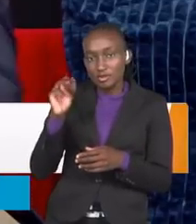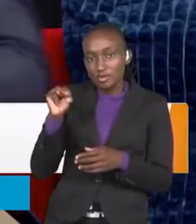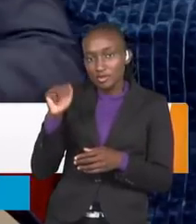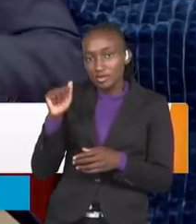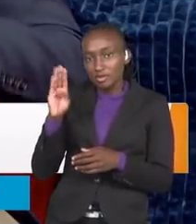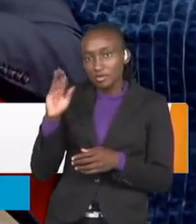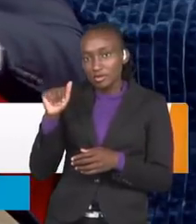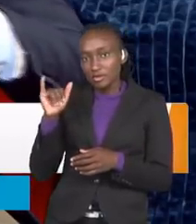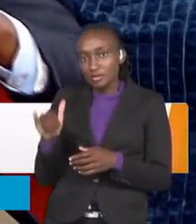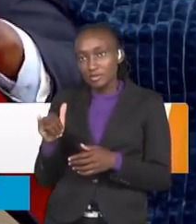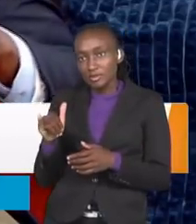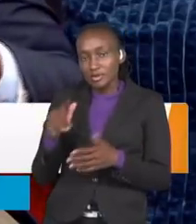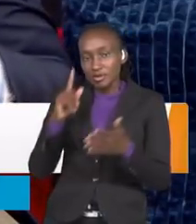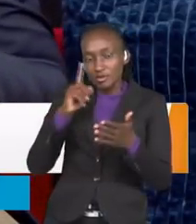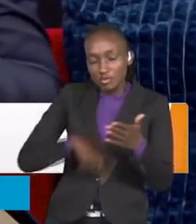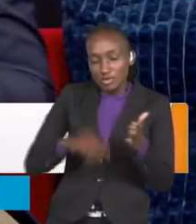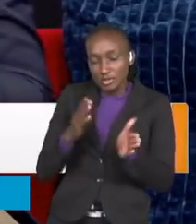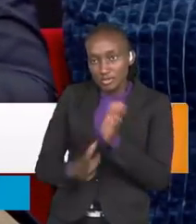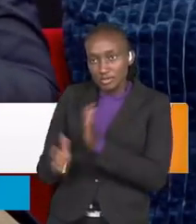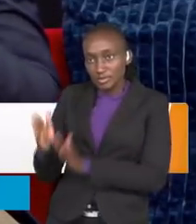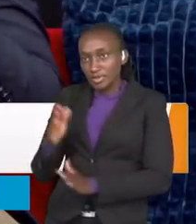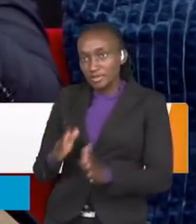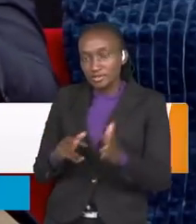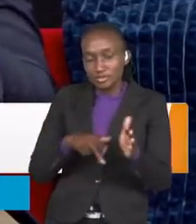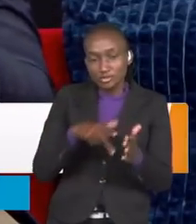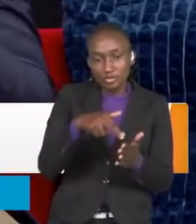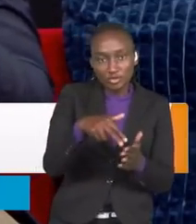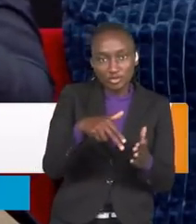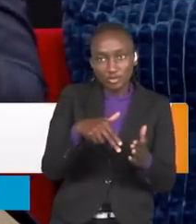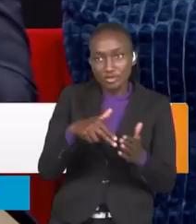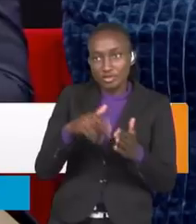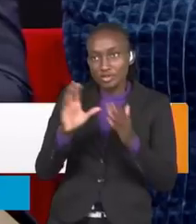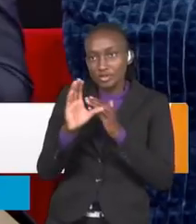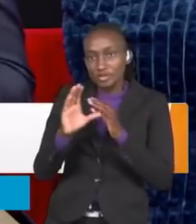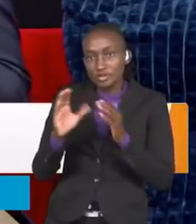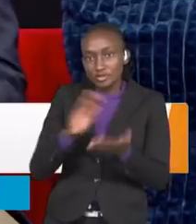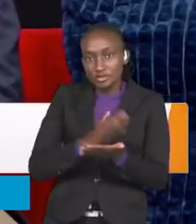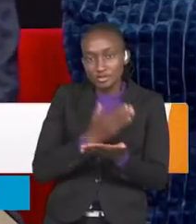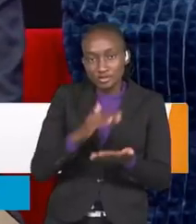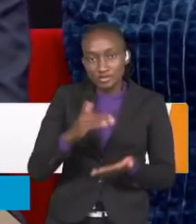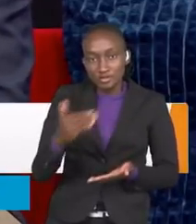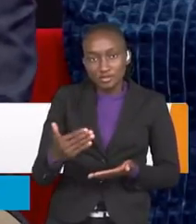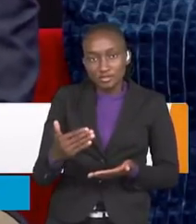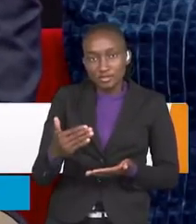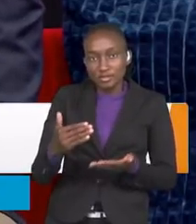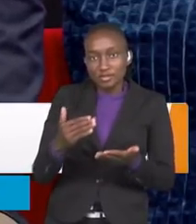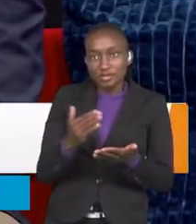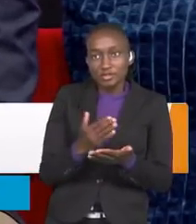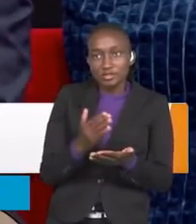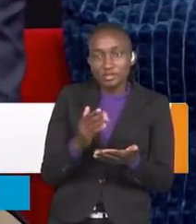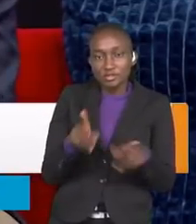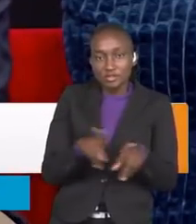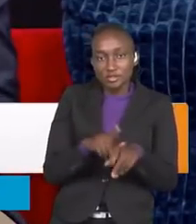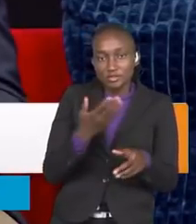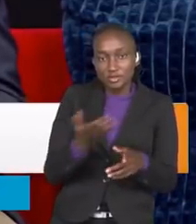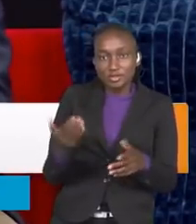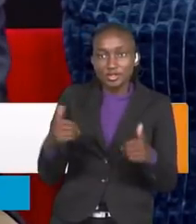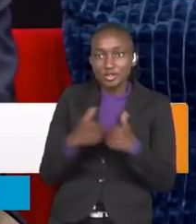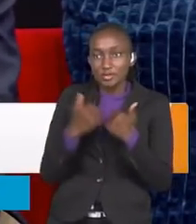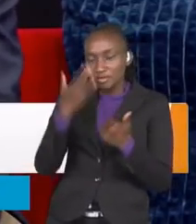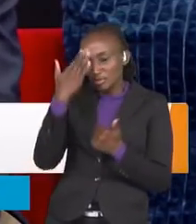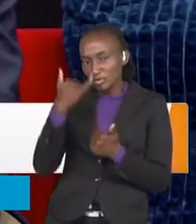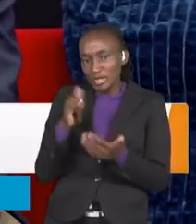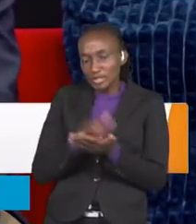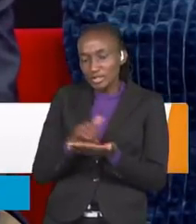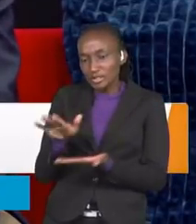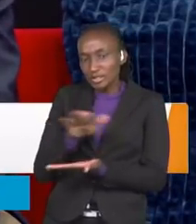kind of traverse the whole country? Because there's some actually counties and areas in this country where the same thing happens. Maybe why Magunga